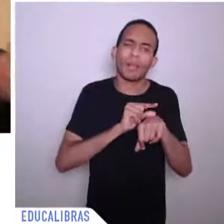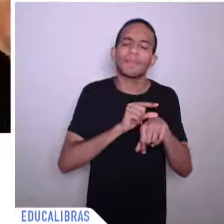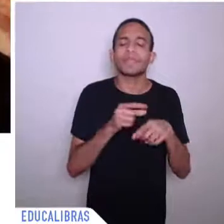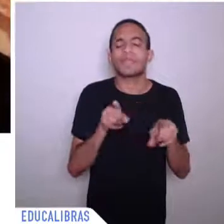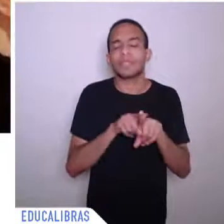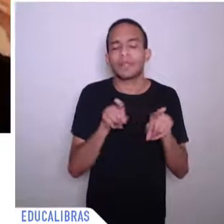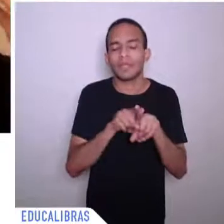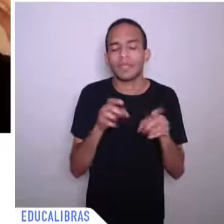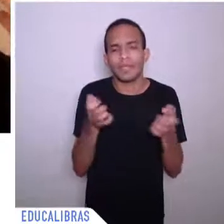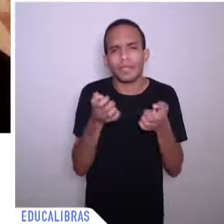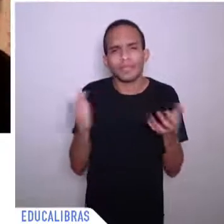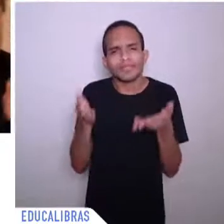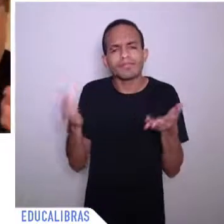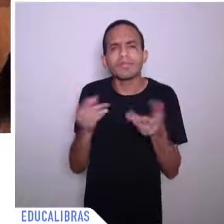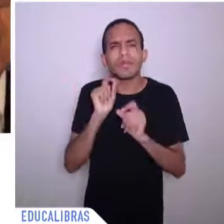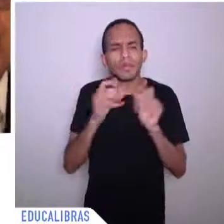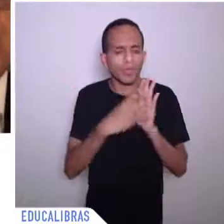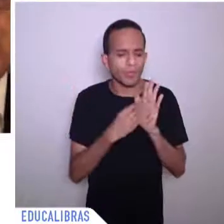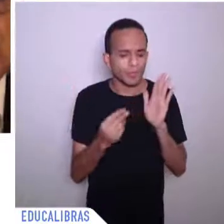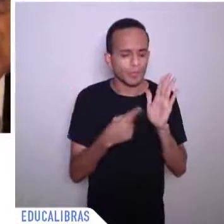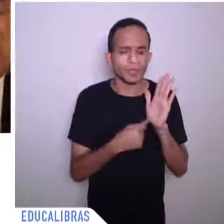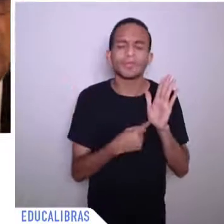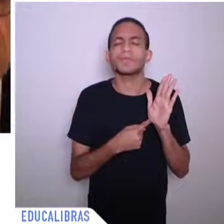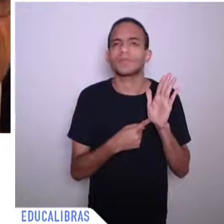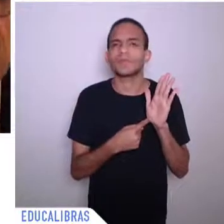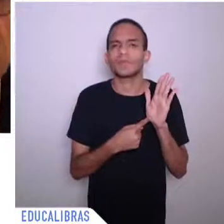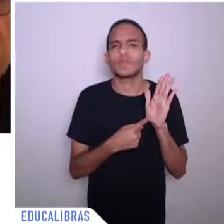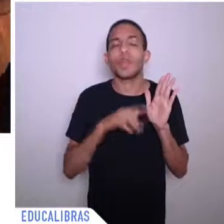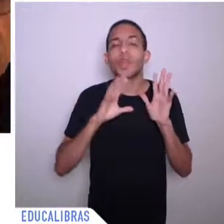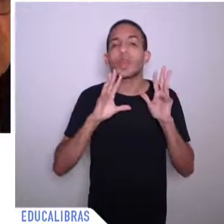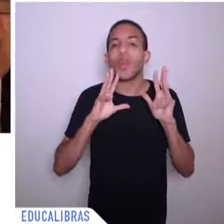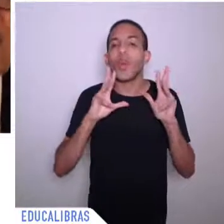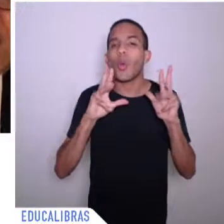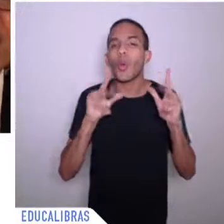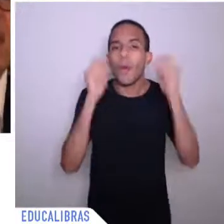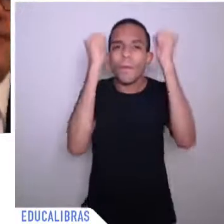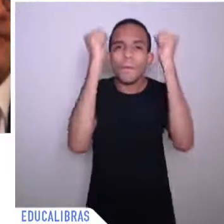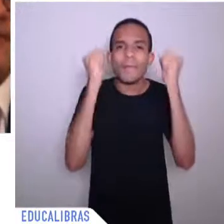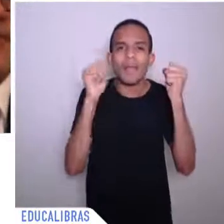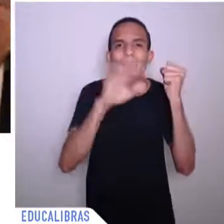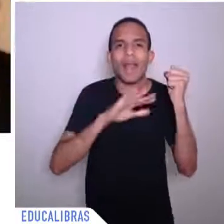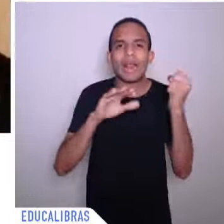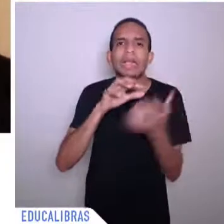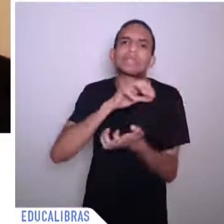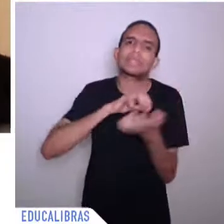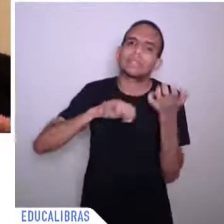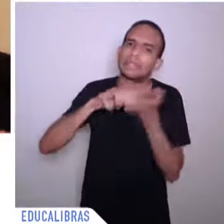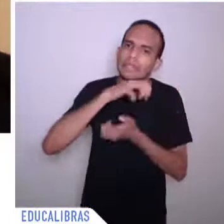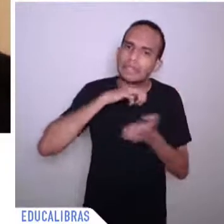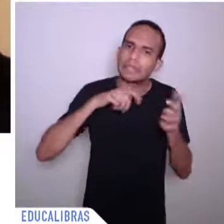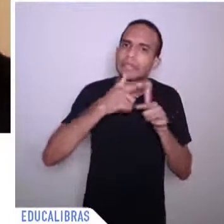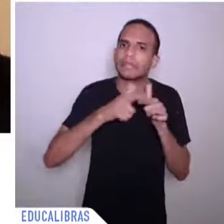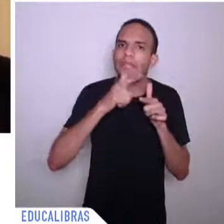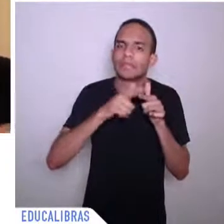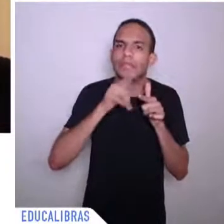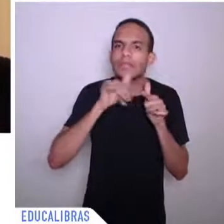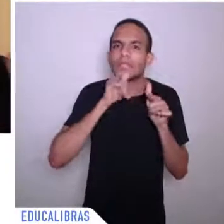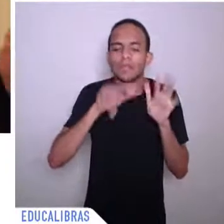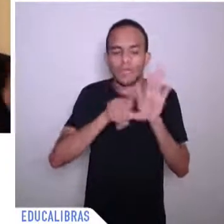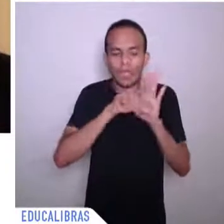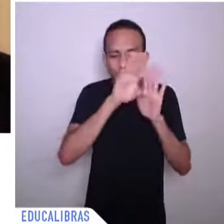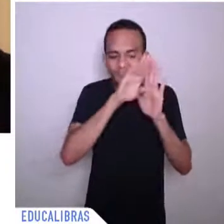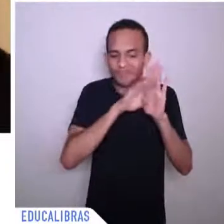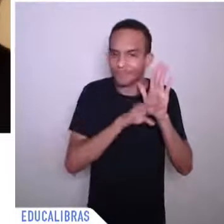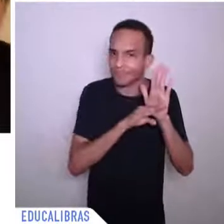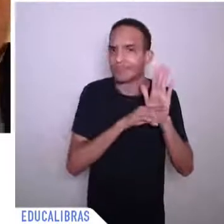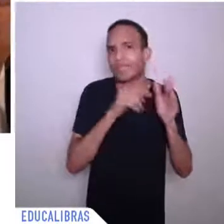to into that now, but I'm going to diagnose it. All the pillars of this